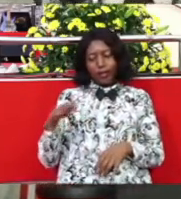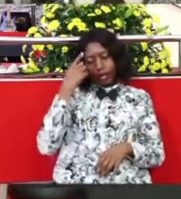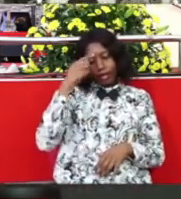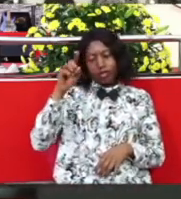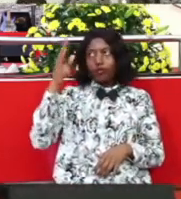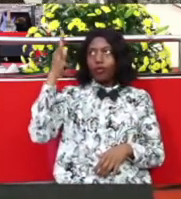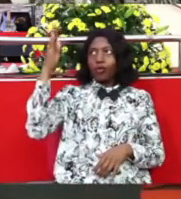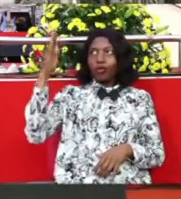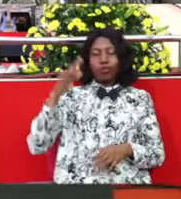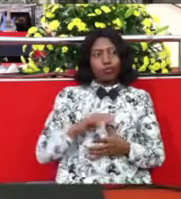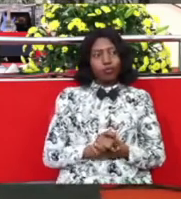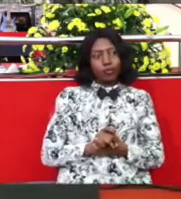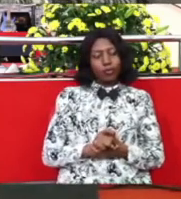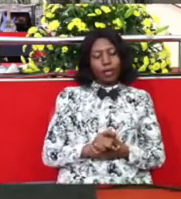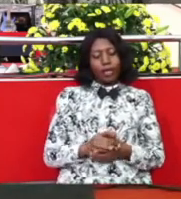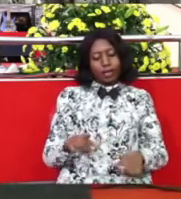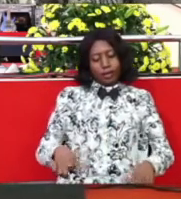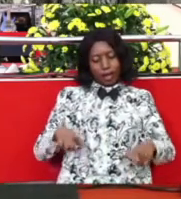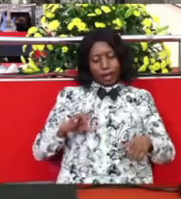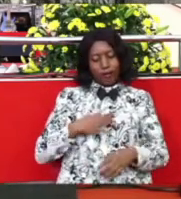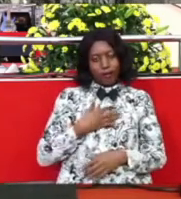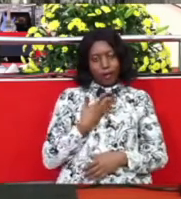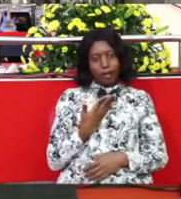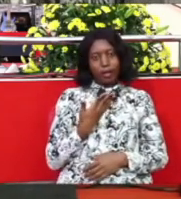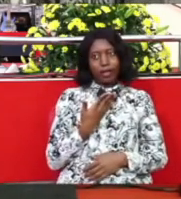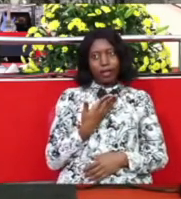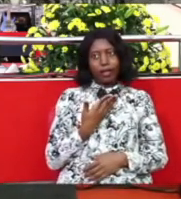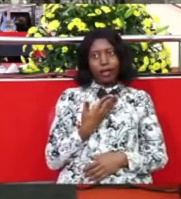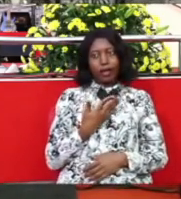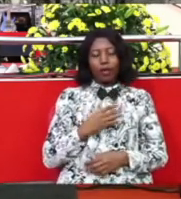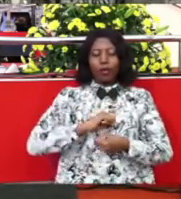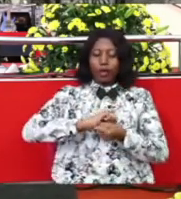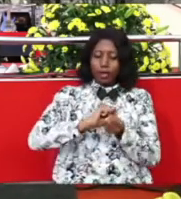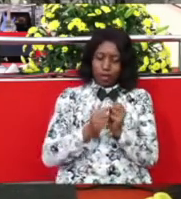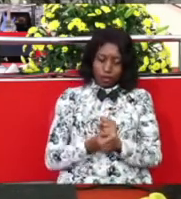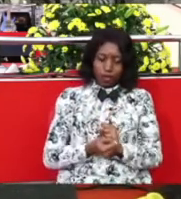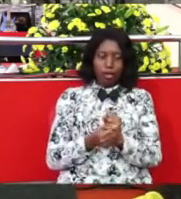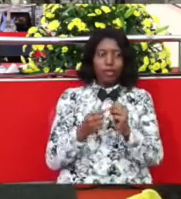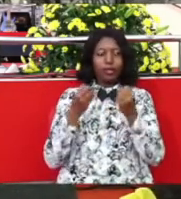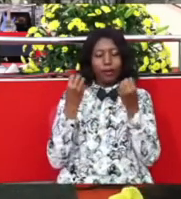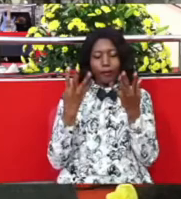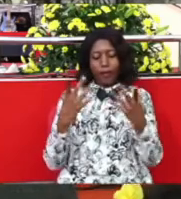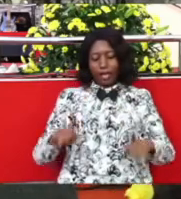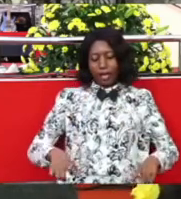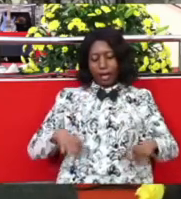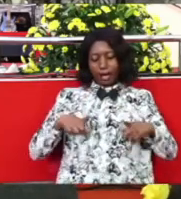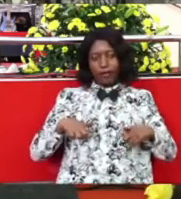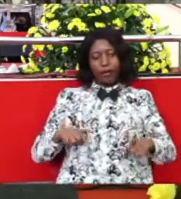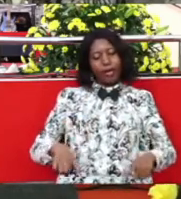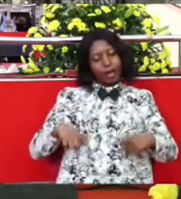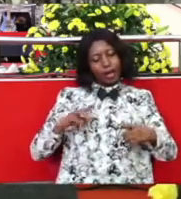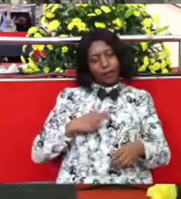pa kuishi. That my life, ili kwamba maisha yangu, will touch many lives. Itaguza watu wengi. My life, maisha yangu,